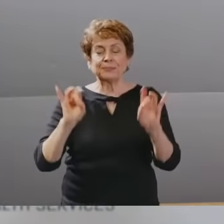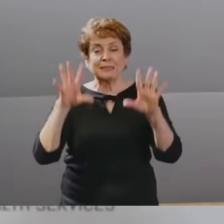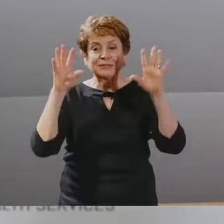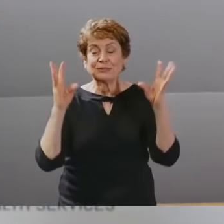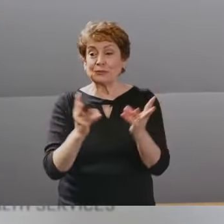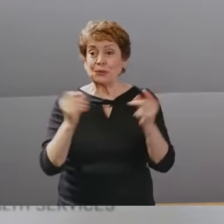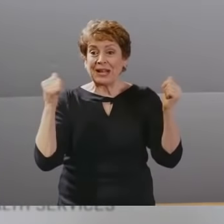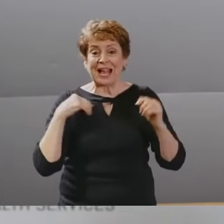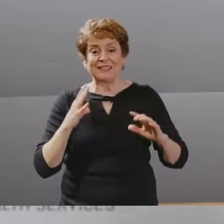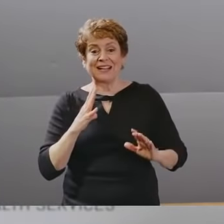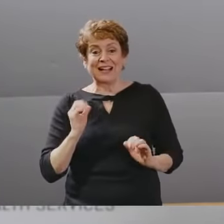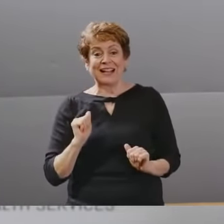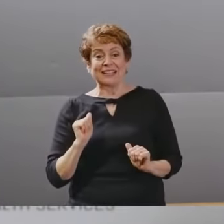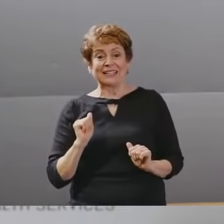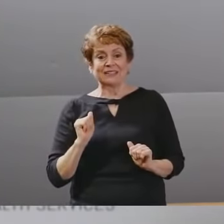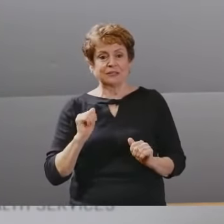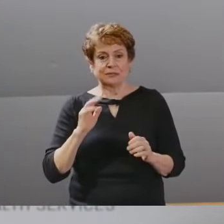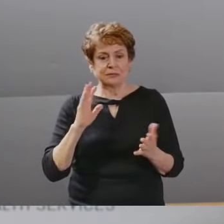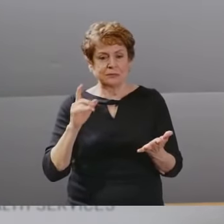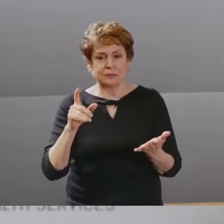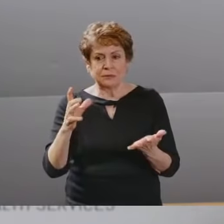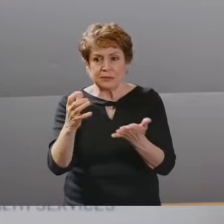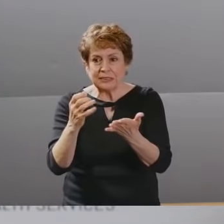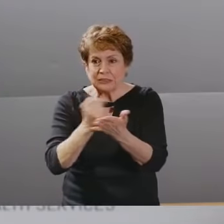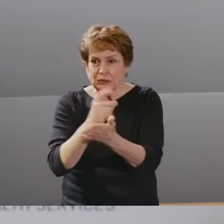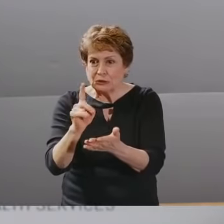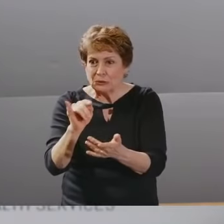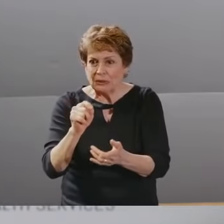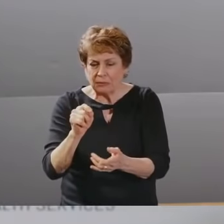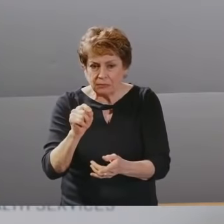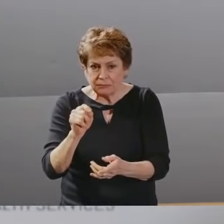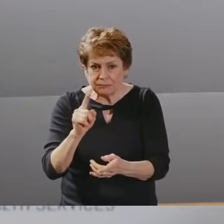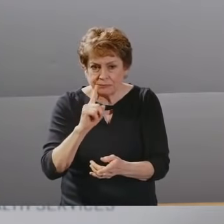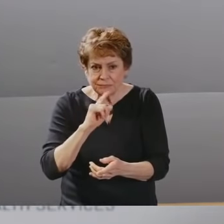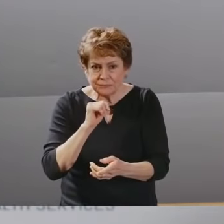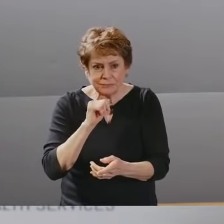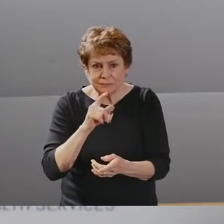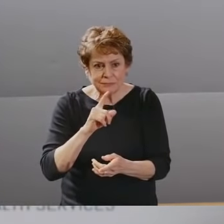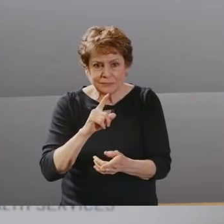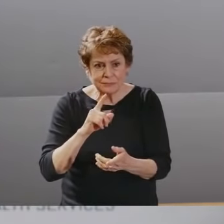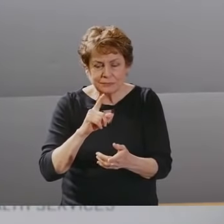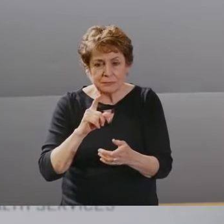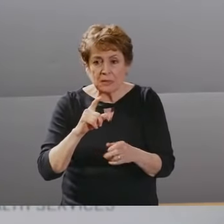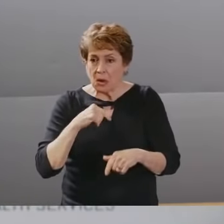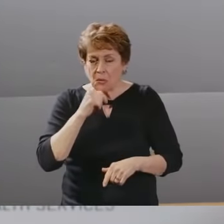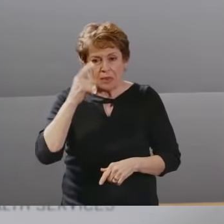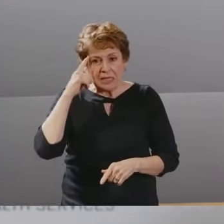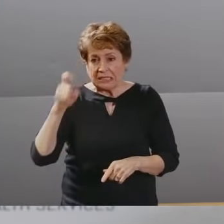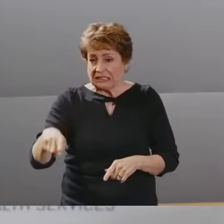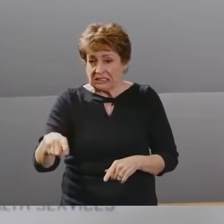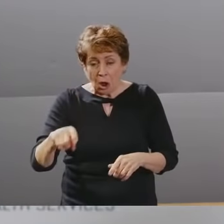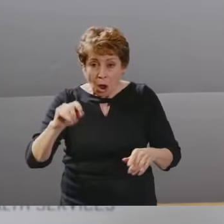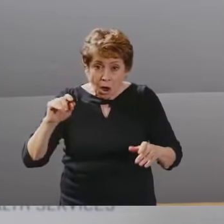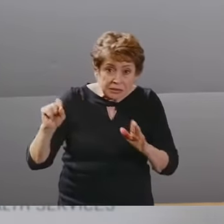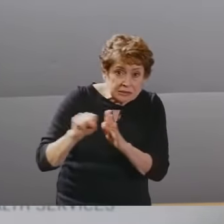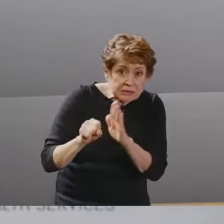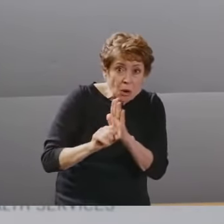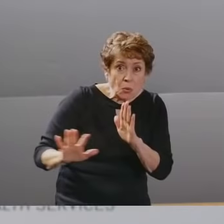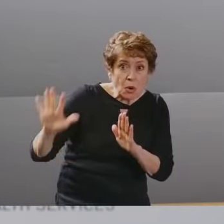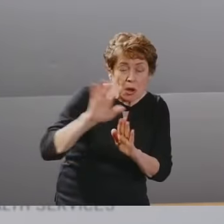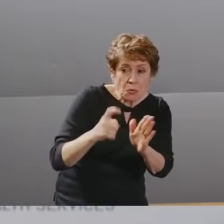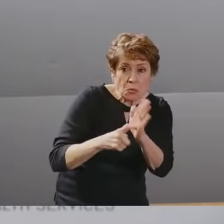would seize it. But I don't think that's the case, Bob. I don't think that's where the evidence is. There are states